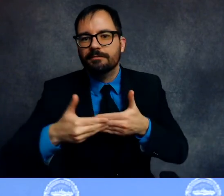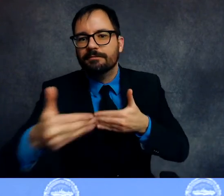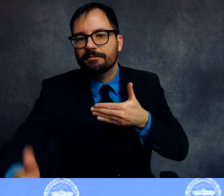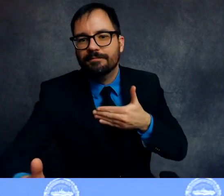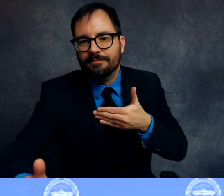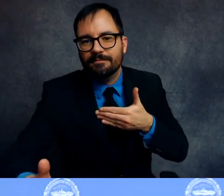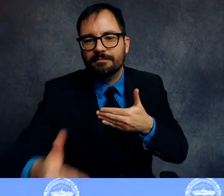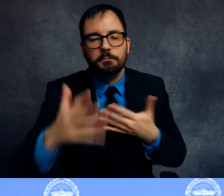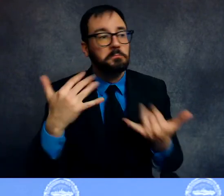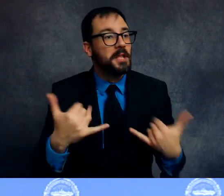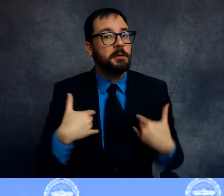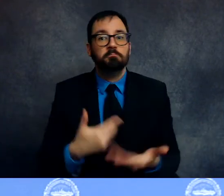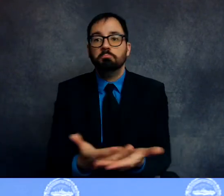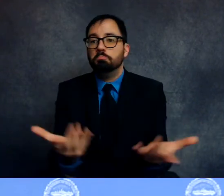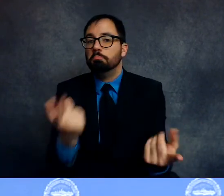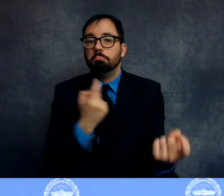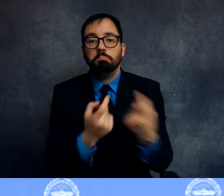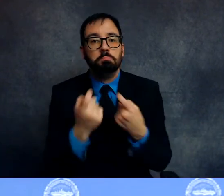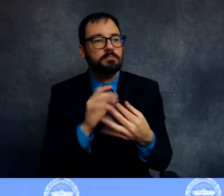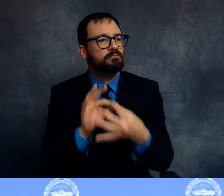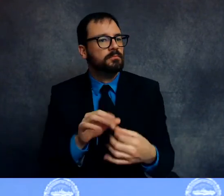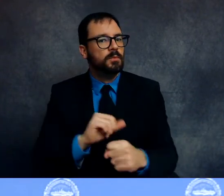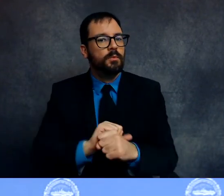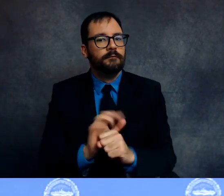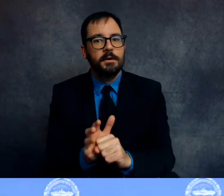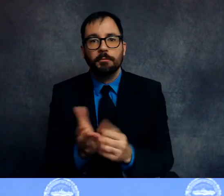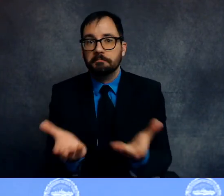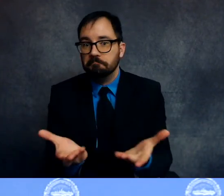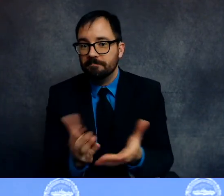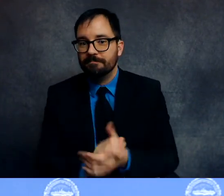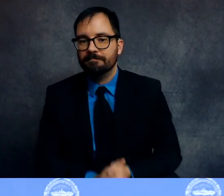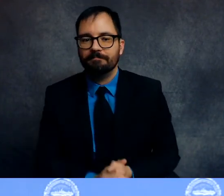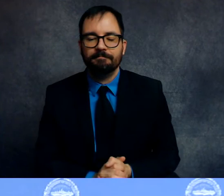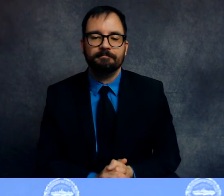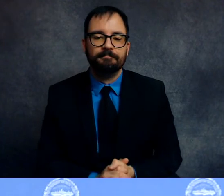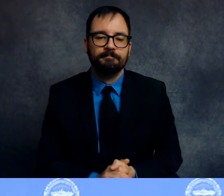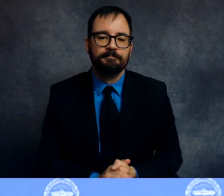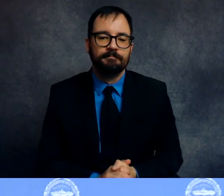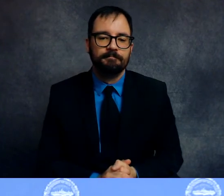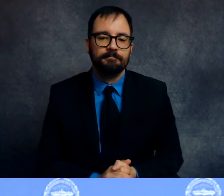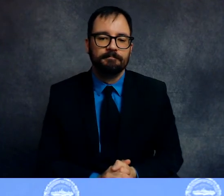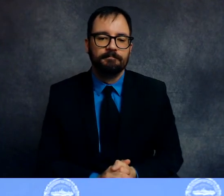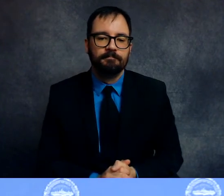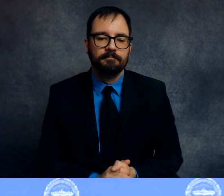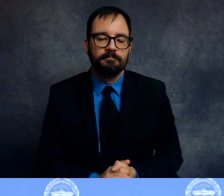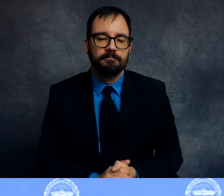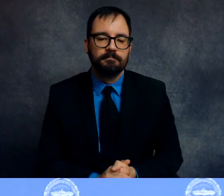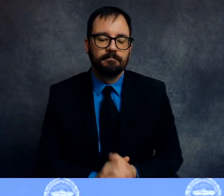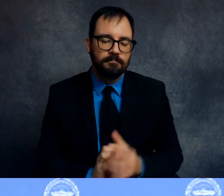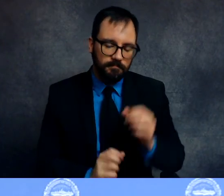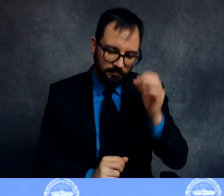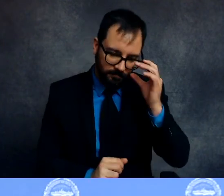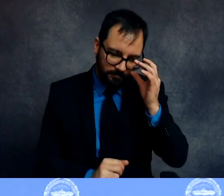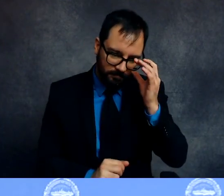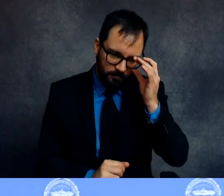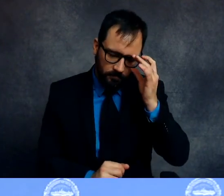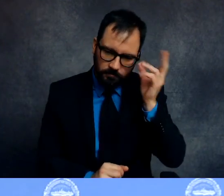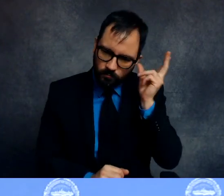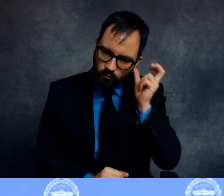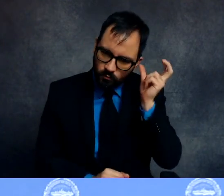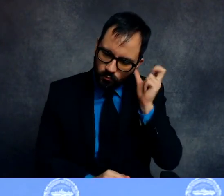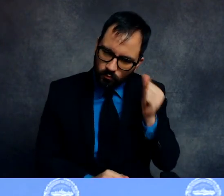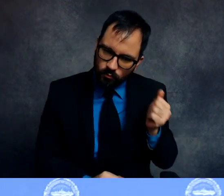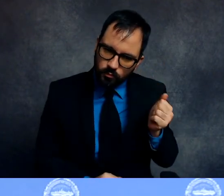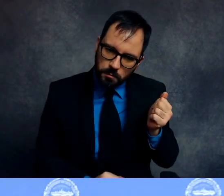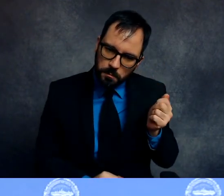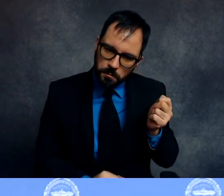So we're eager to see that roll out over the next couple weeks. So with that, I'll open it up to any COVID-specific questions that people may have.